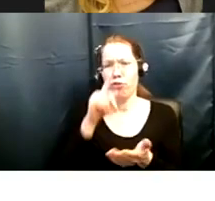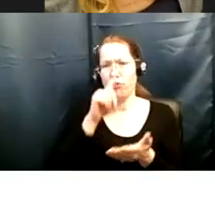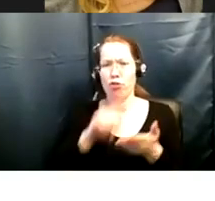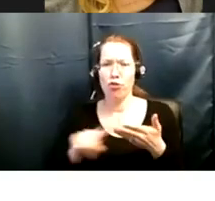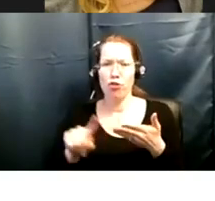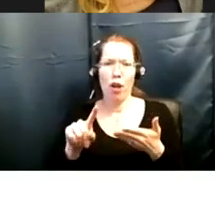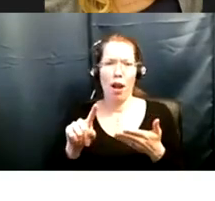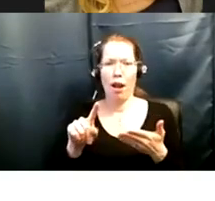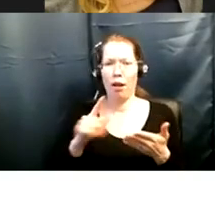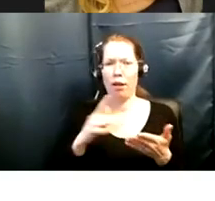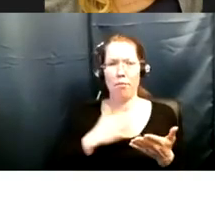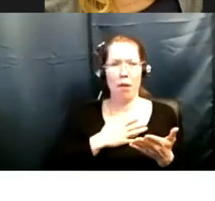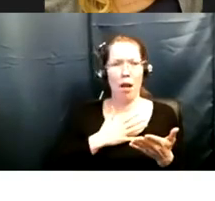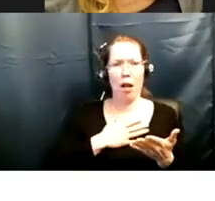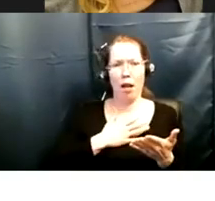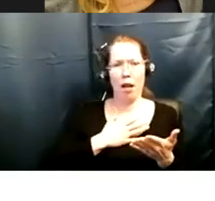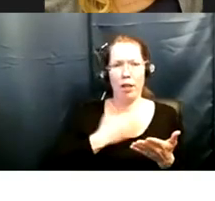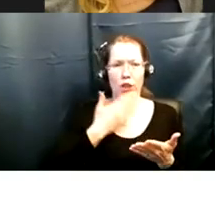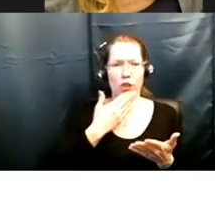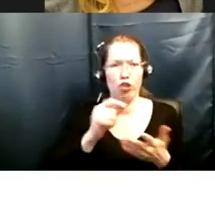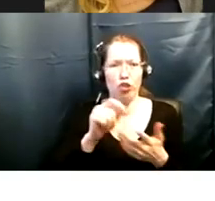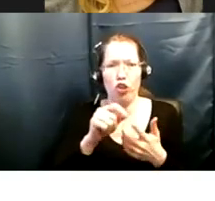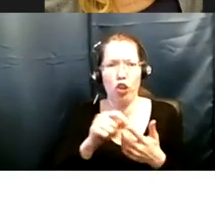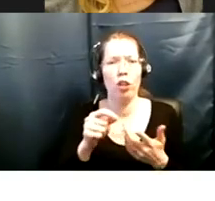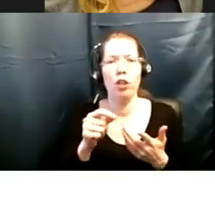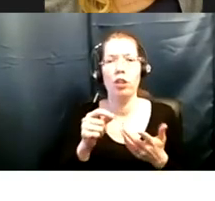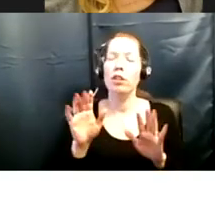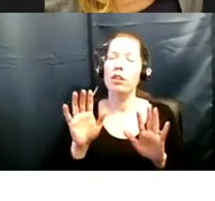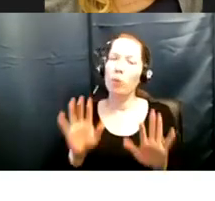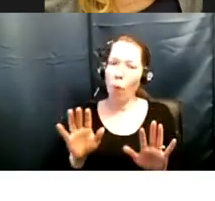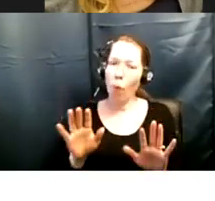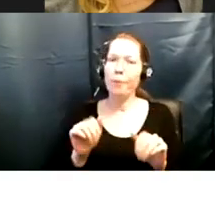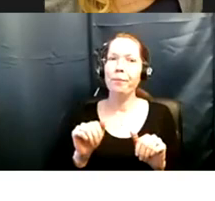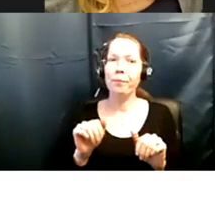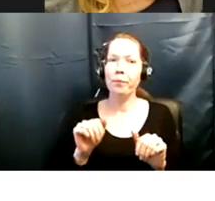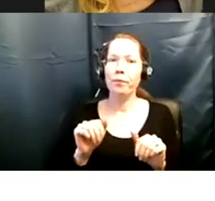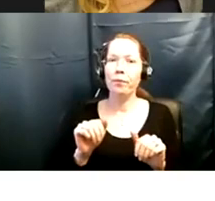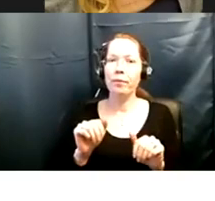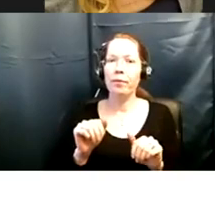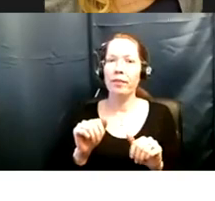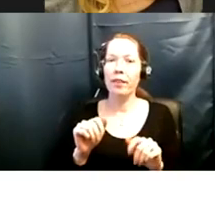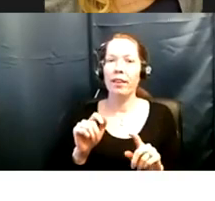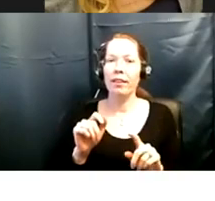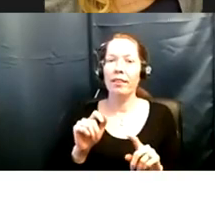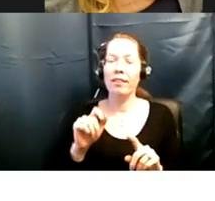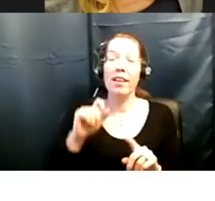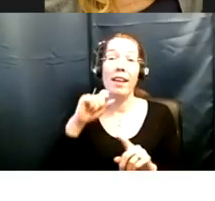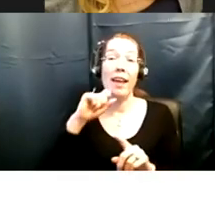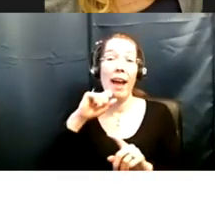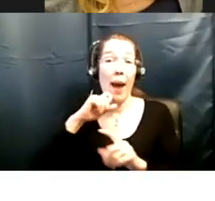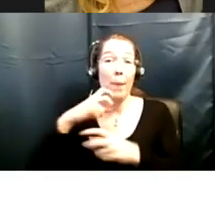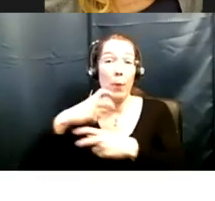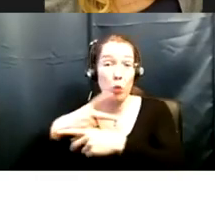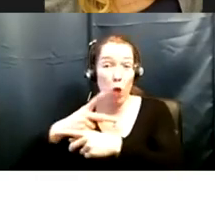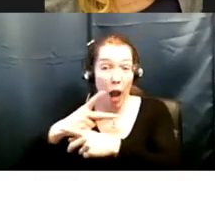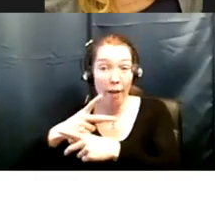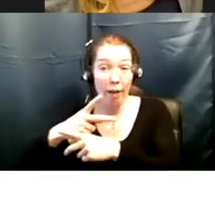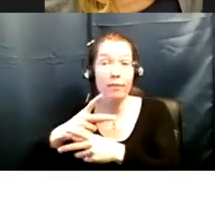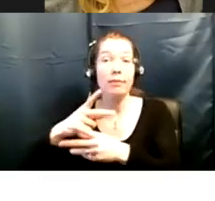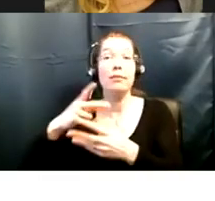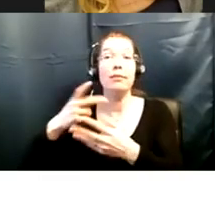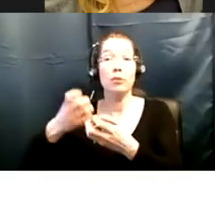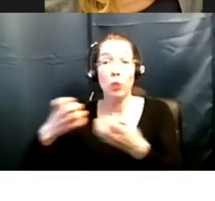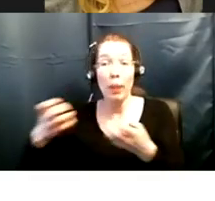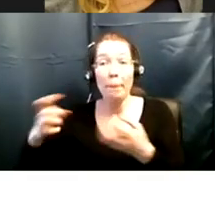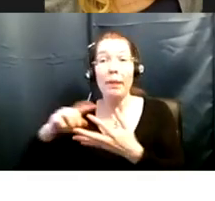my sugar? Well, the Apple product and different other products that came out